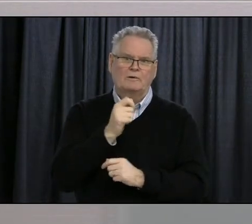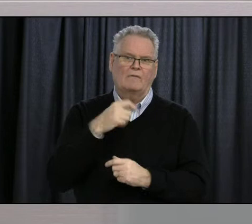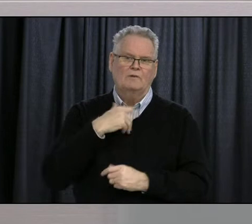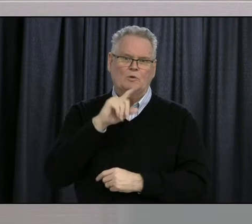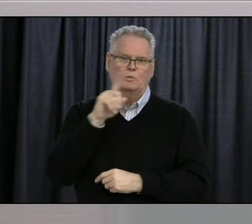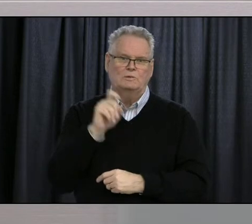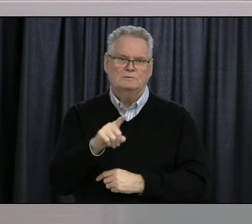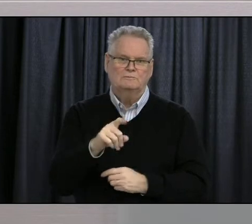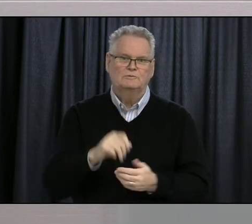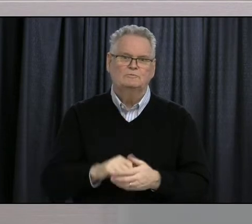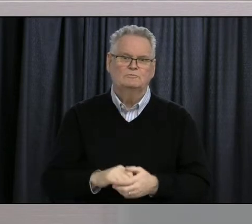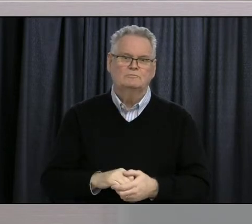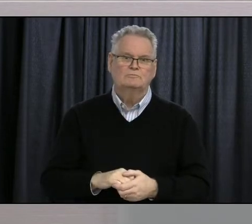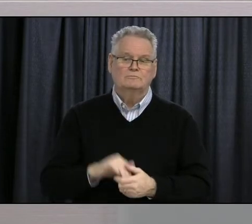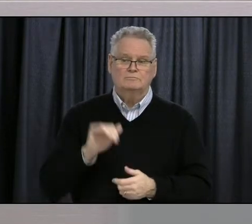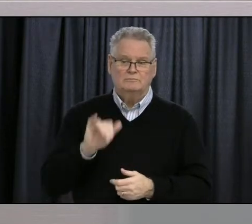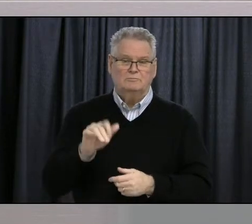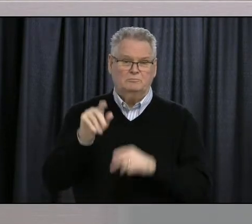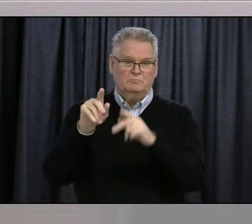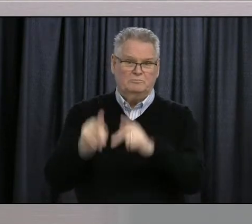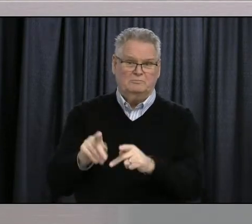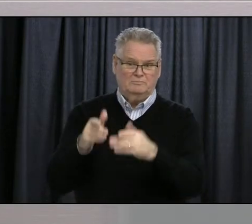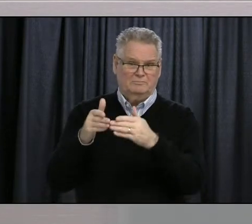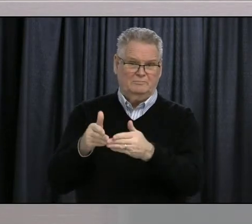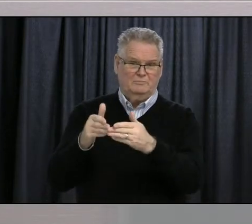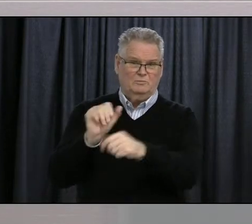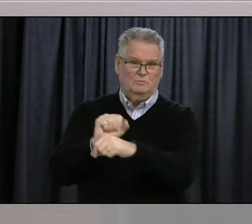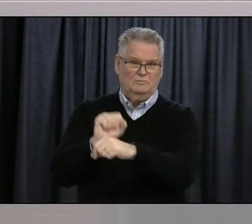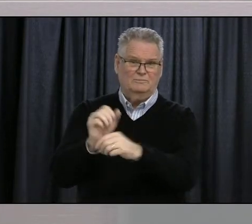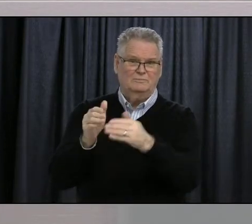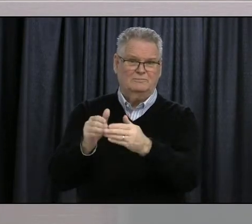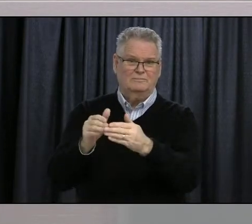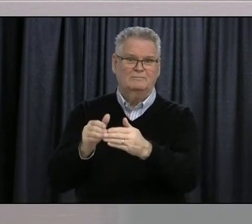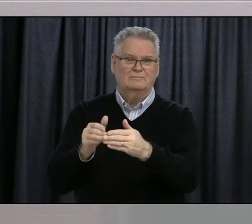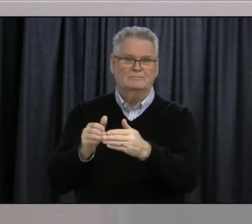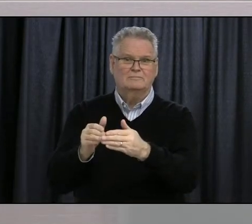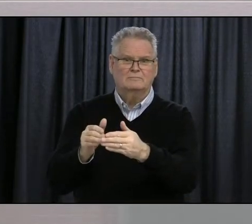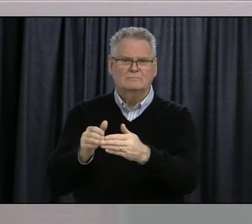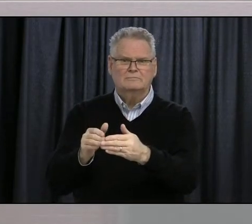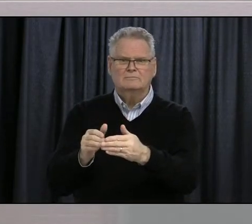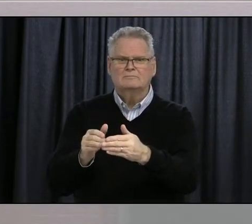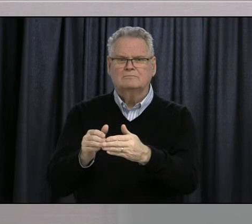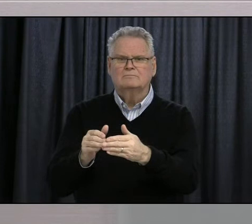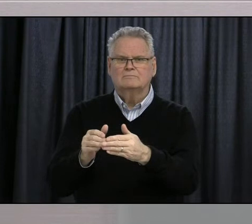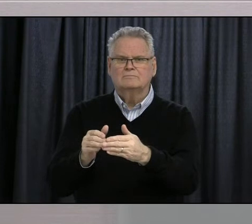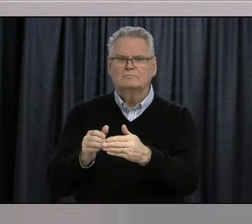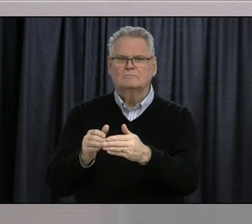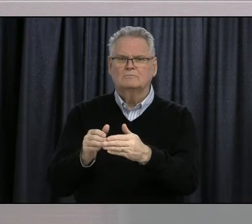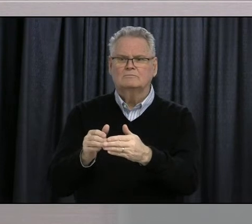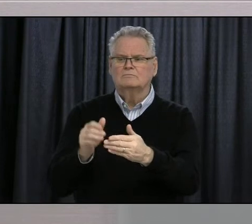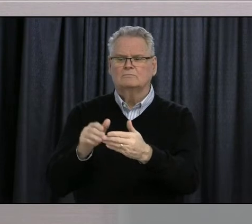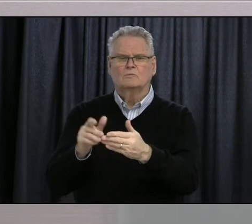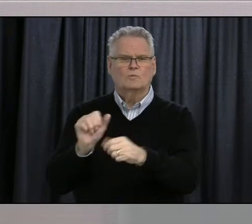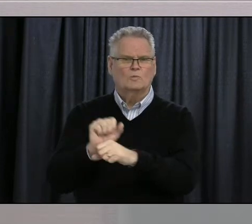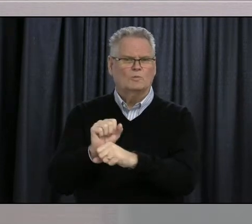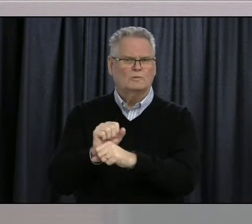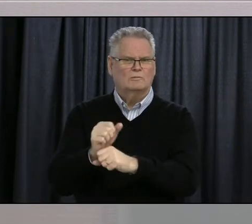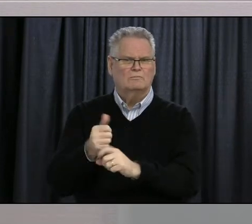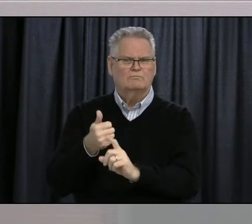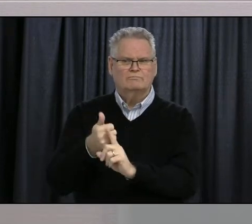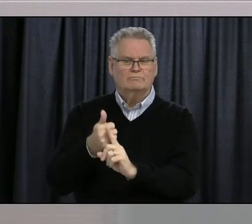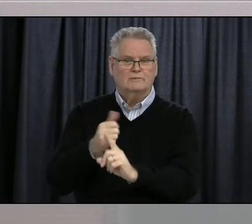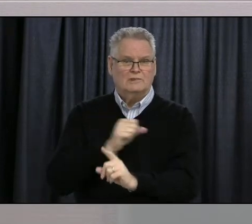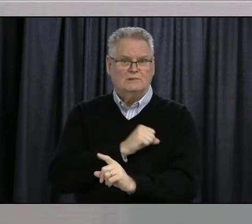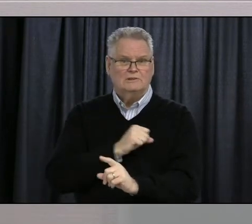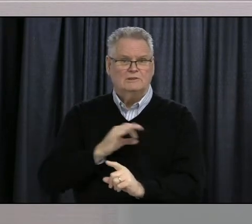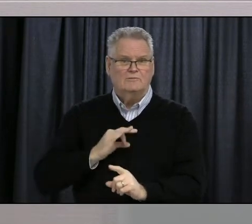who interacted with people on board the vessel? How high is the risk that people who might have just been